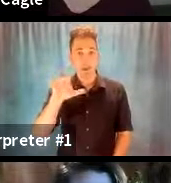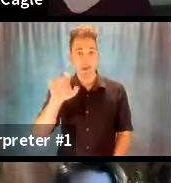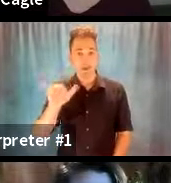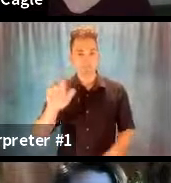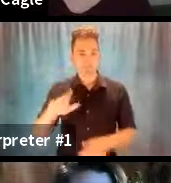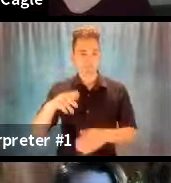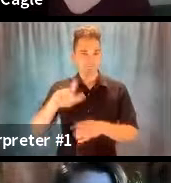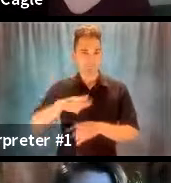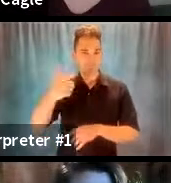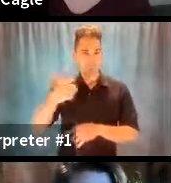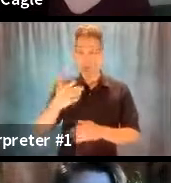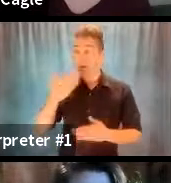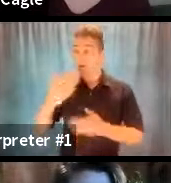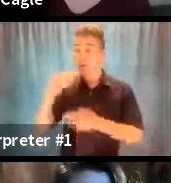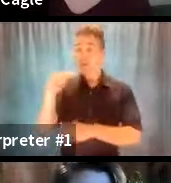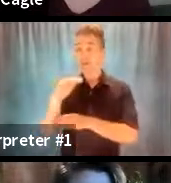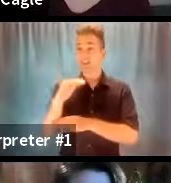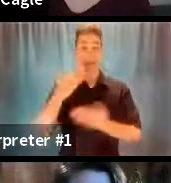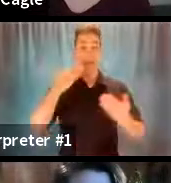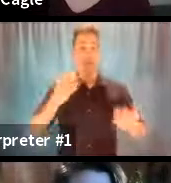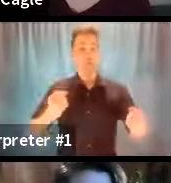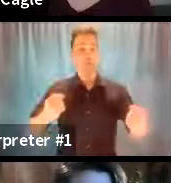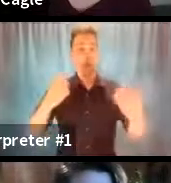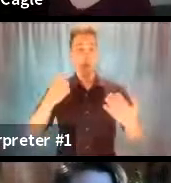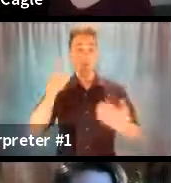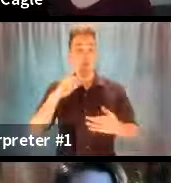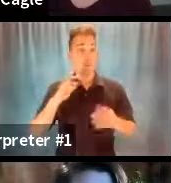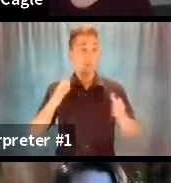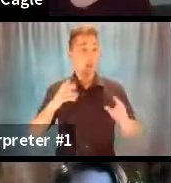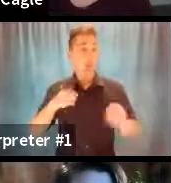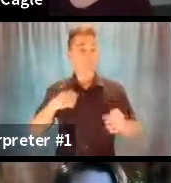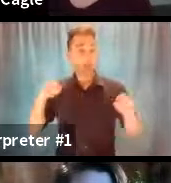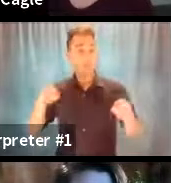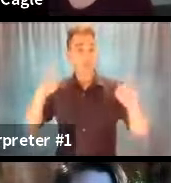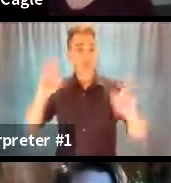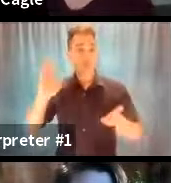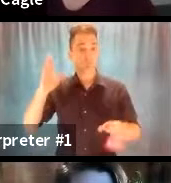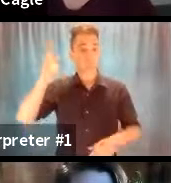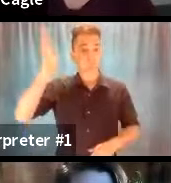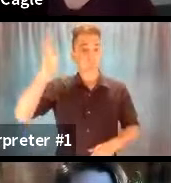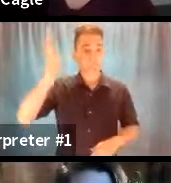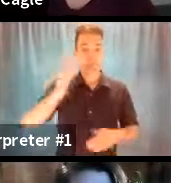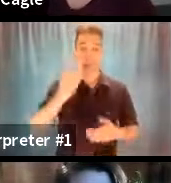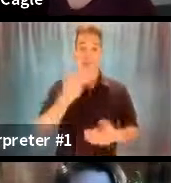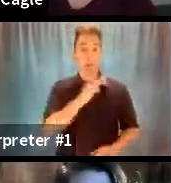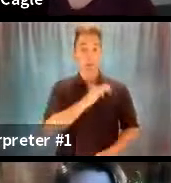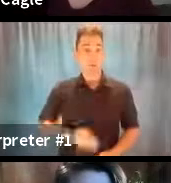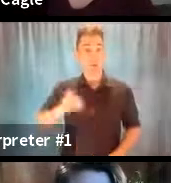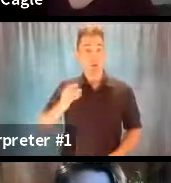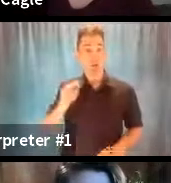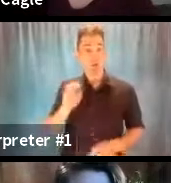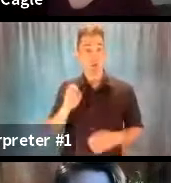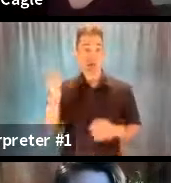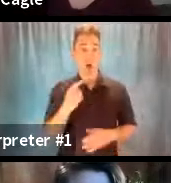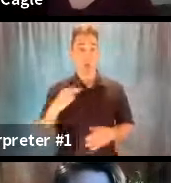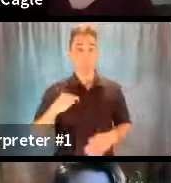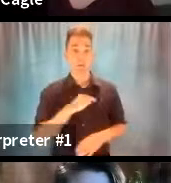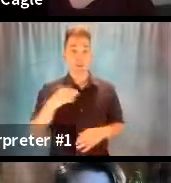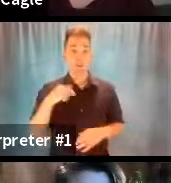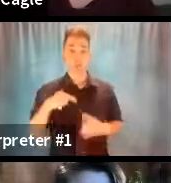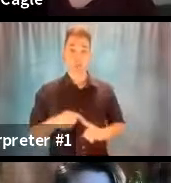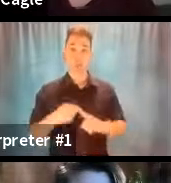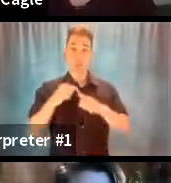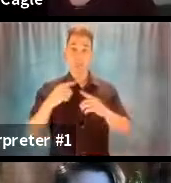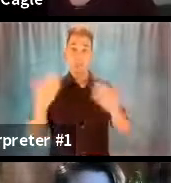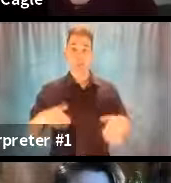evening. Thank you so much for giving me this opportunity to present before you. Thank you, Mayor Jones and the members of this esteemed committee. I am